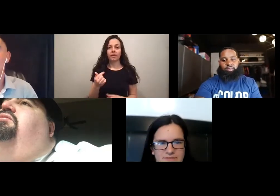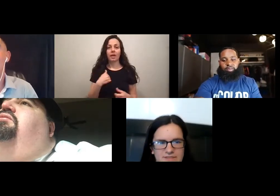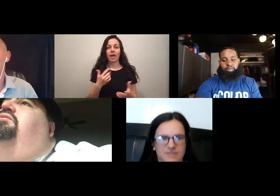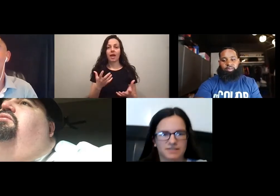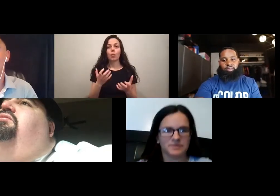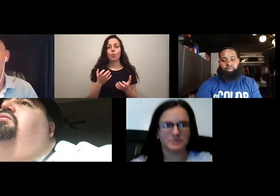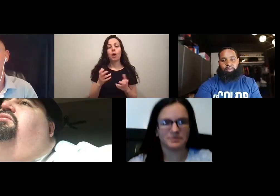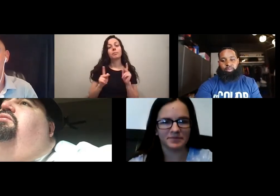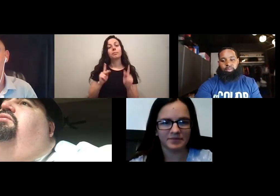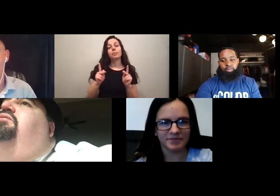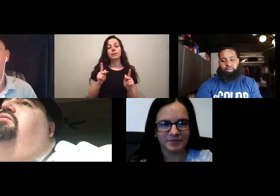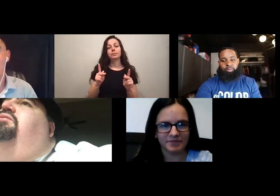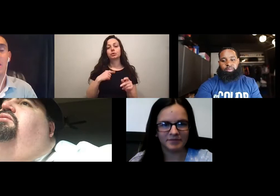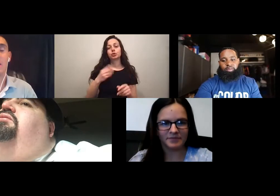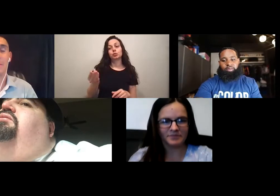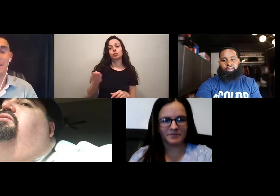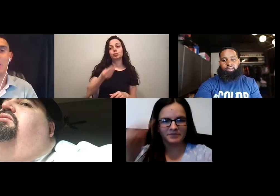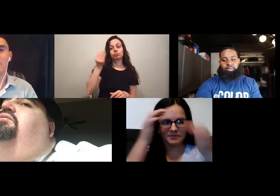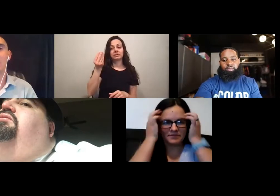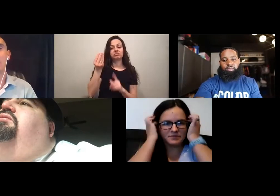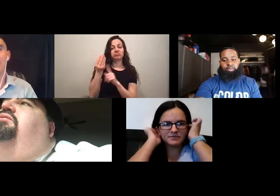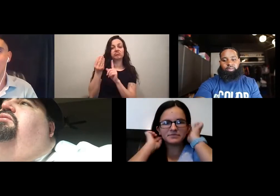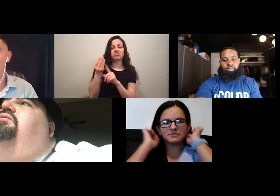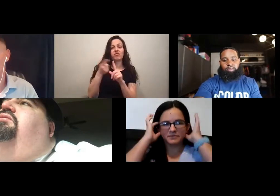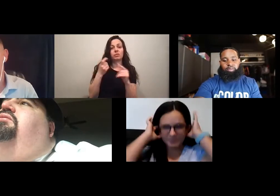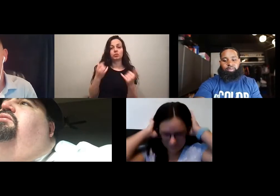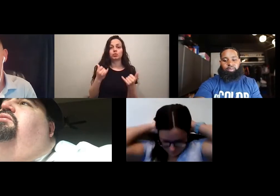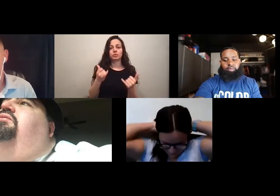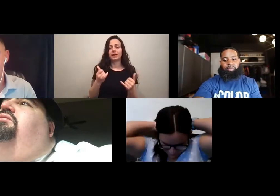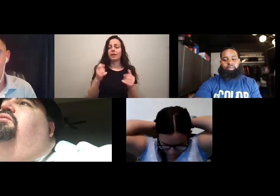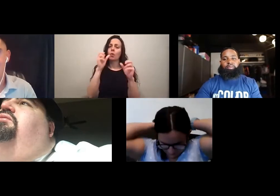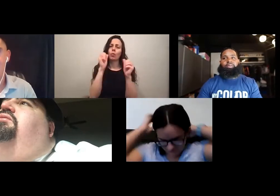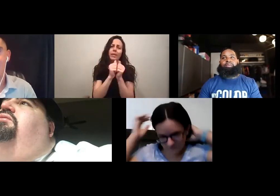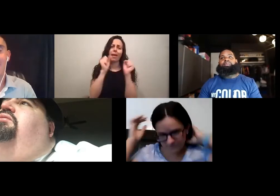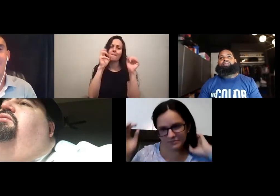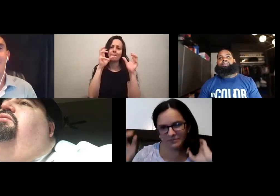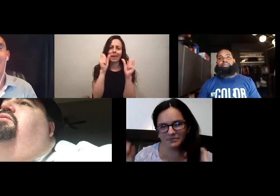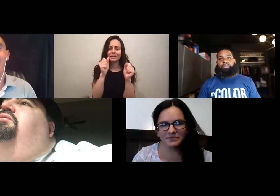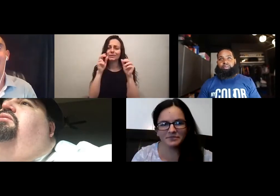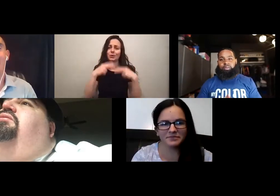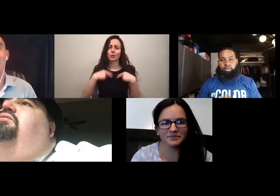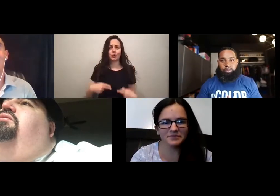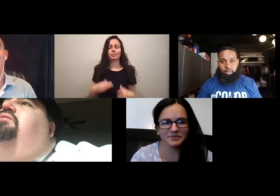people take away from this chat today with all these amazing humans, which I'm very honored to share the stage with,